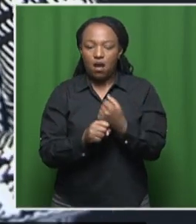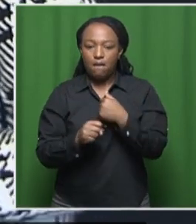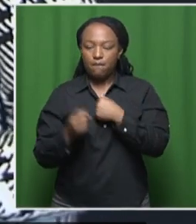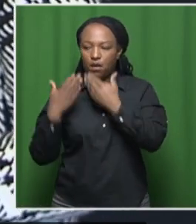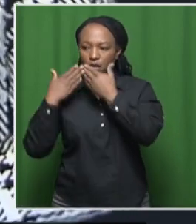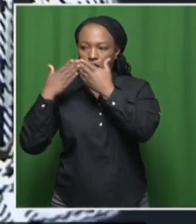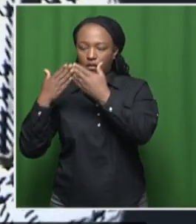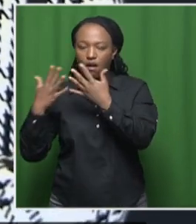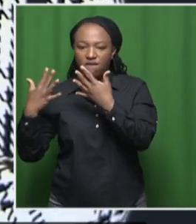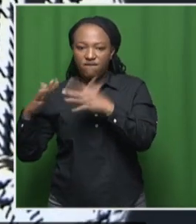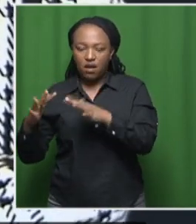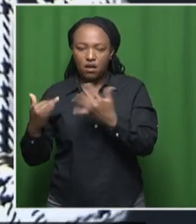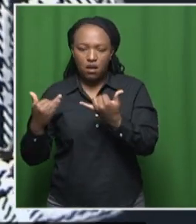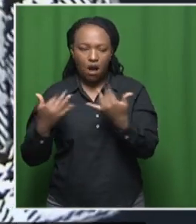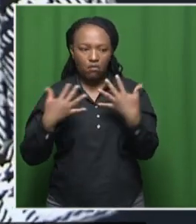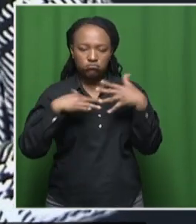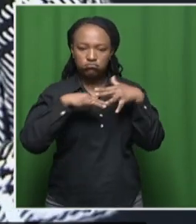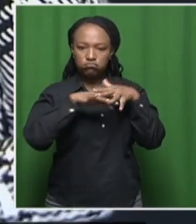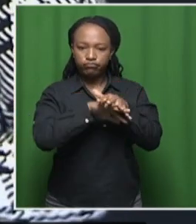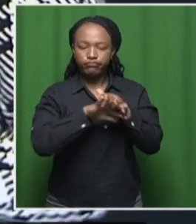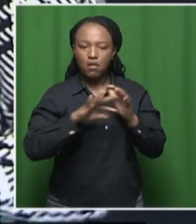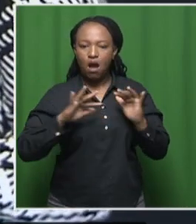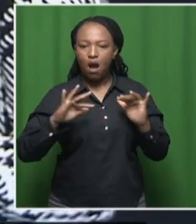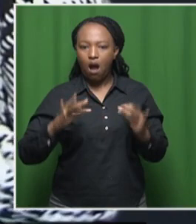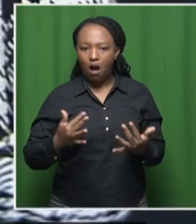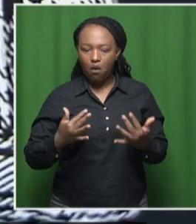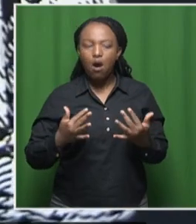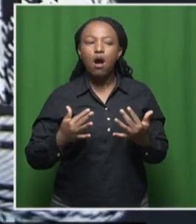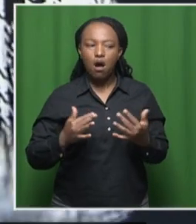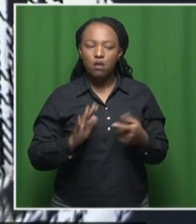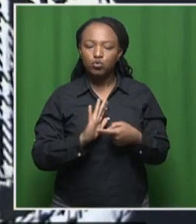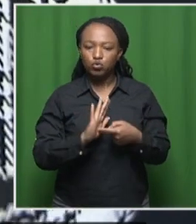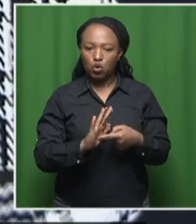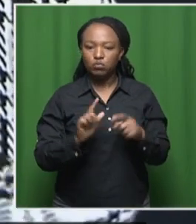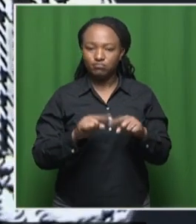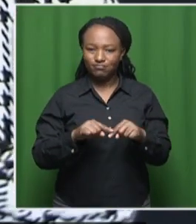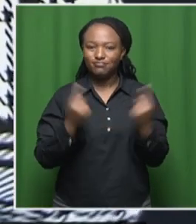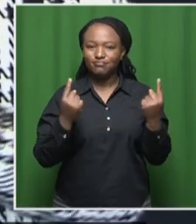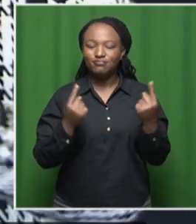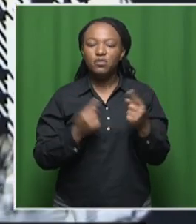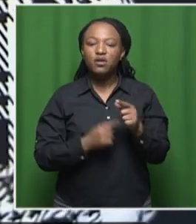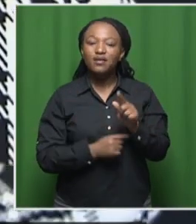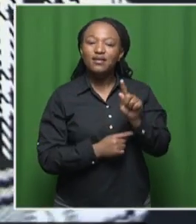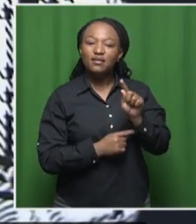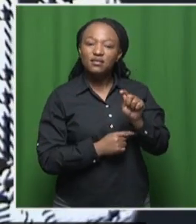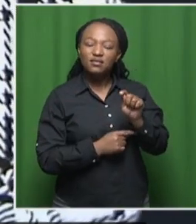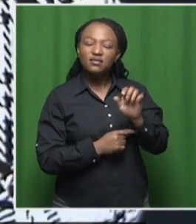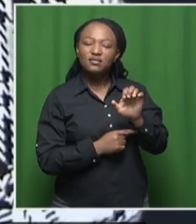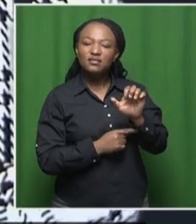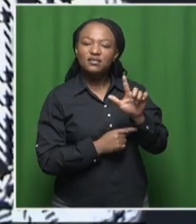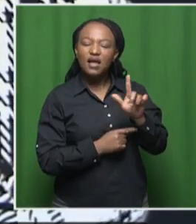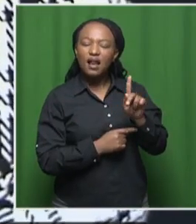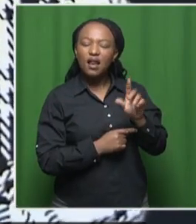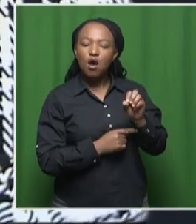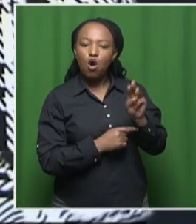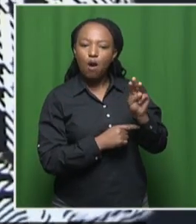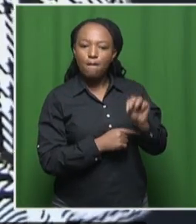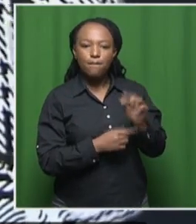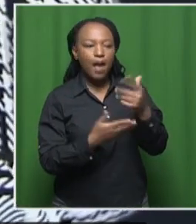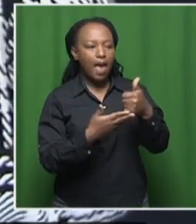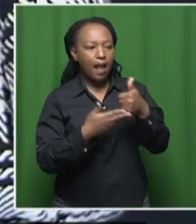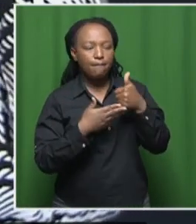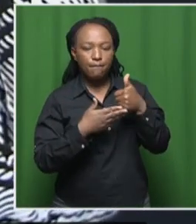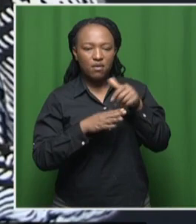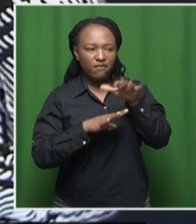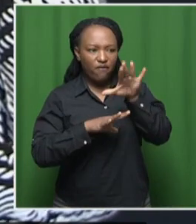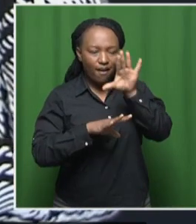studied to make a difference. And Telkom really gives you that platform to learn, grow, and develop.